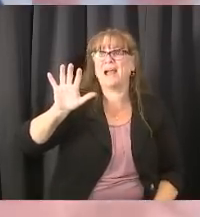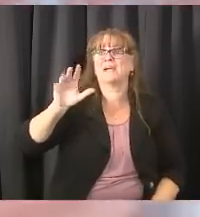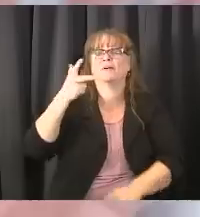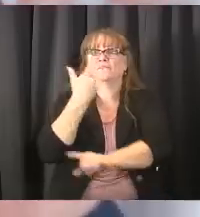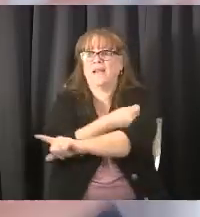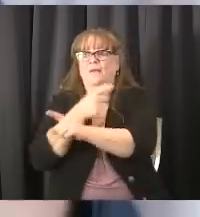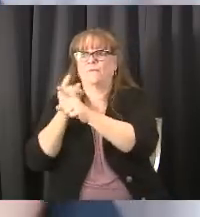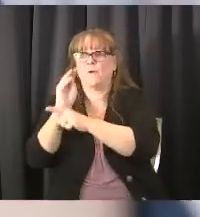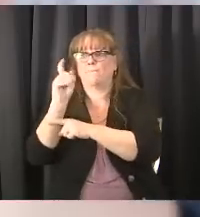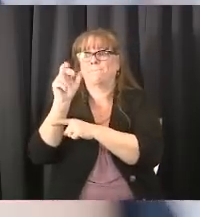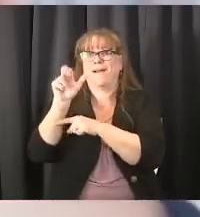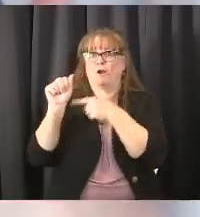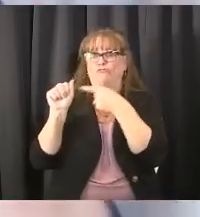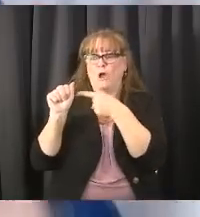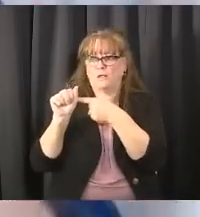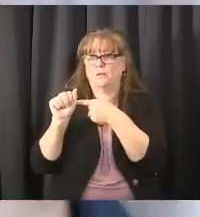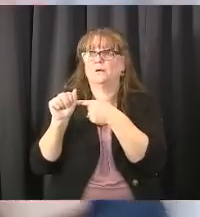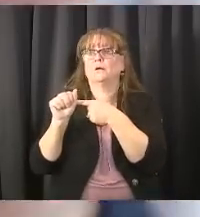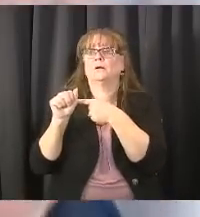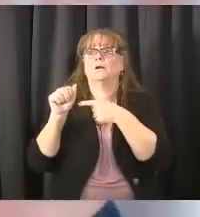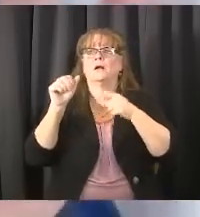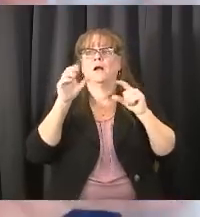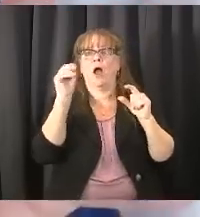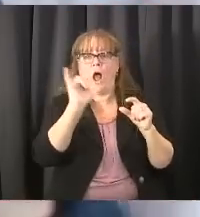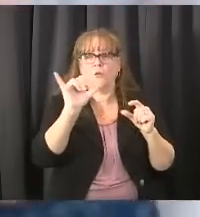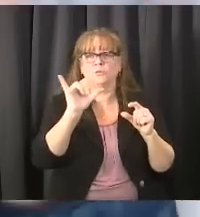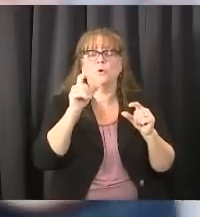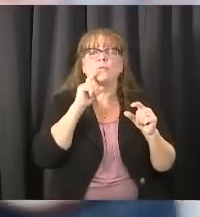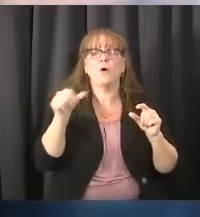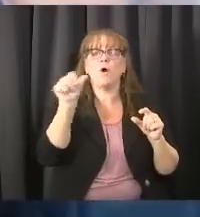boost. So in working with our providers, and they can give